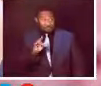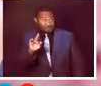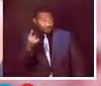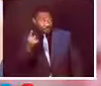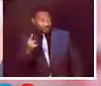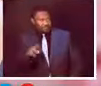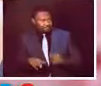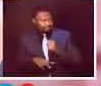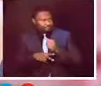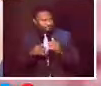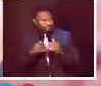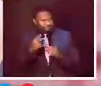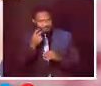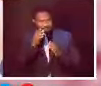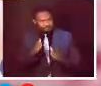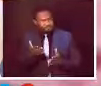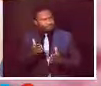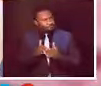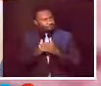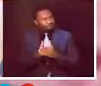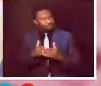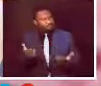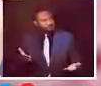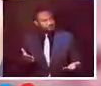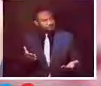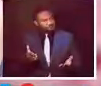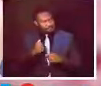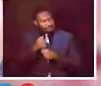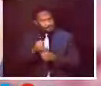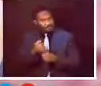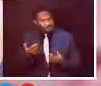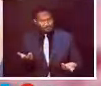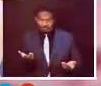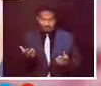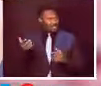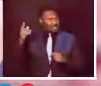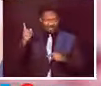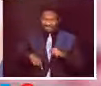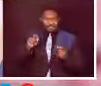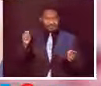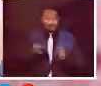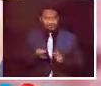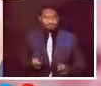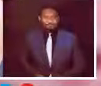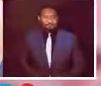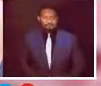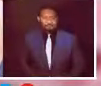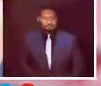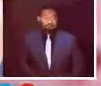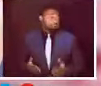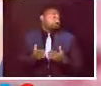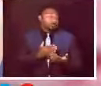has always led the delegation to the Pan-African Parliament. Statutory. You can't change that. Person can